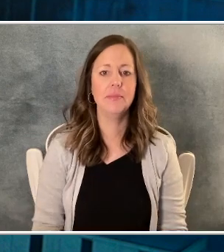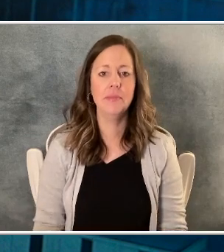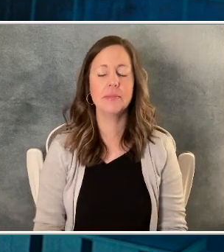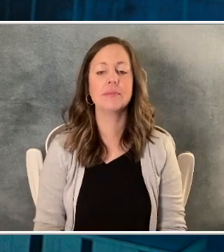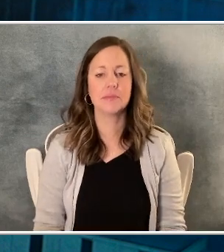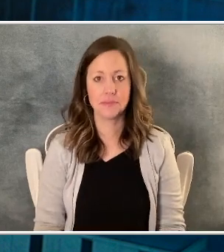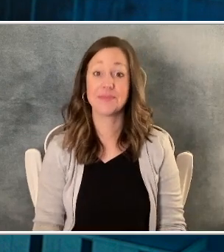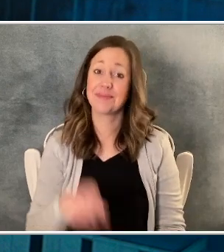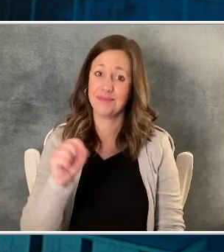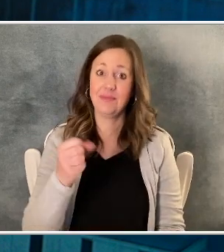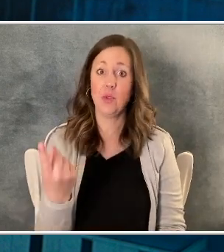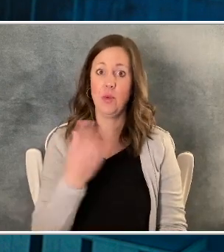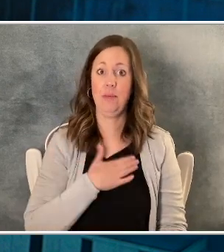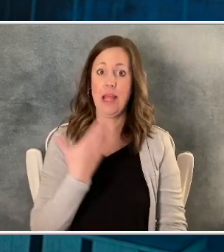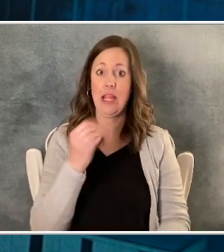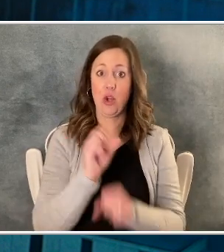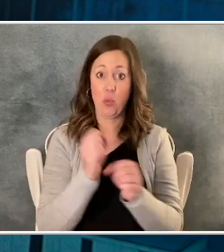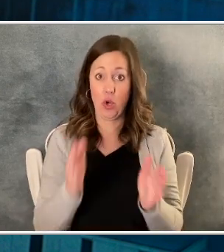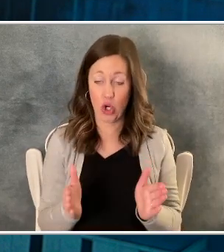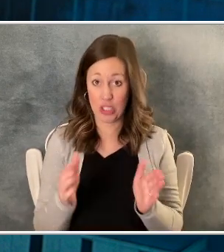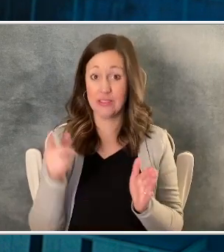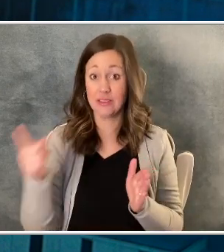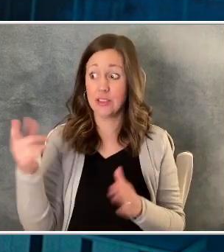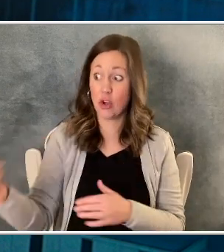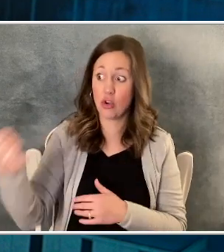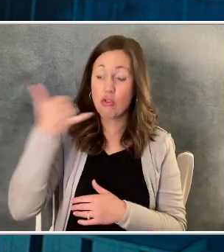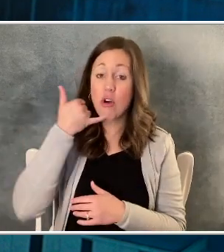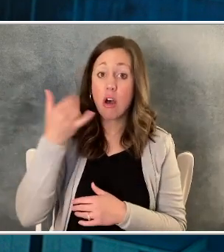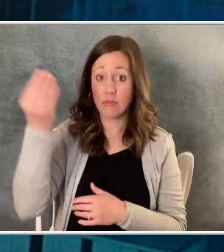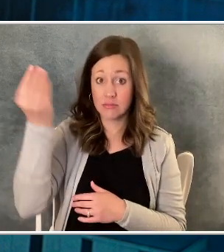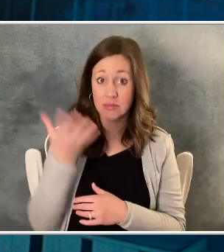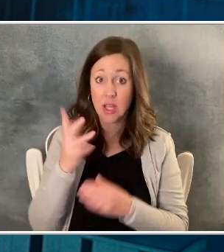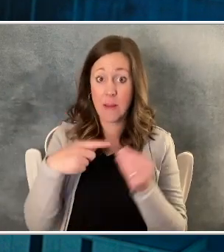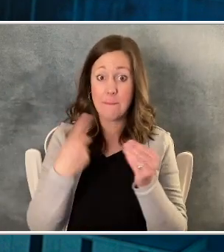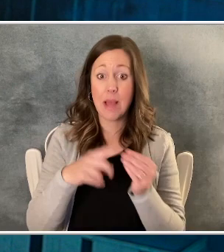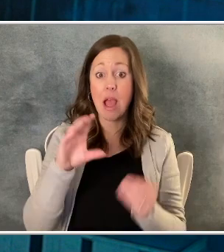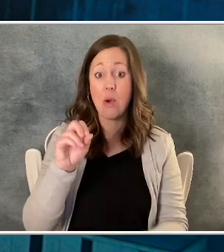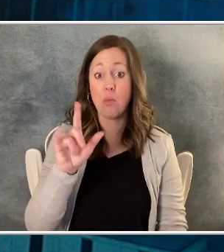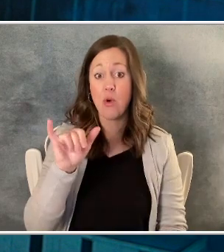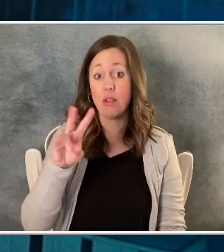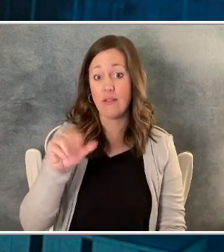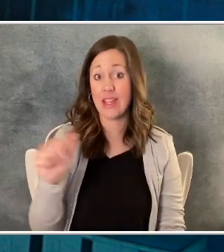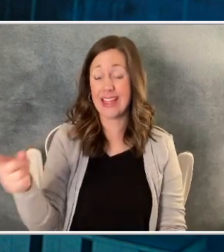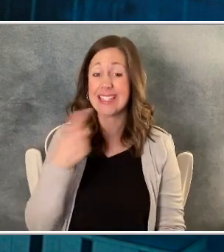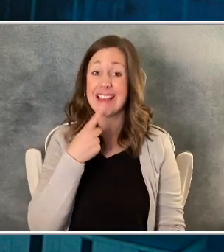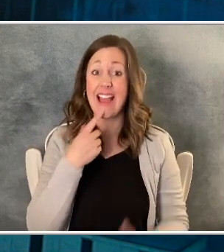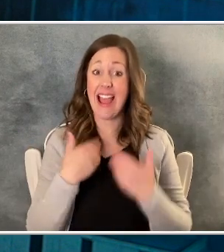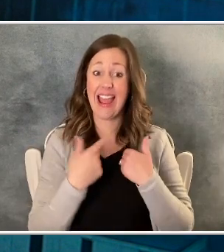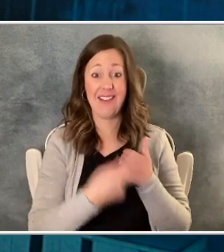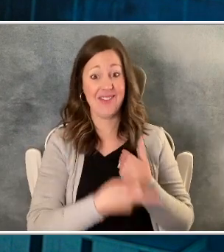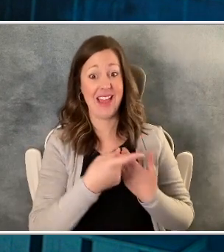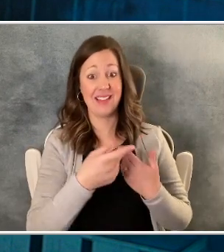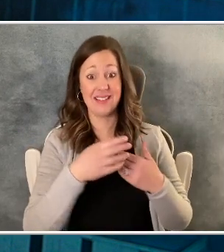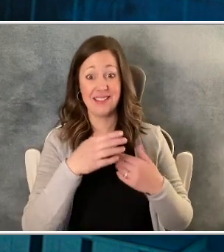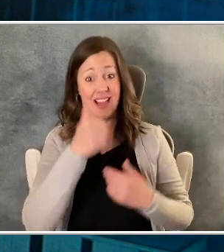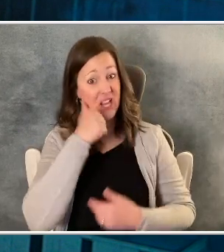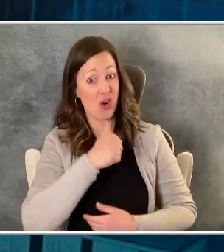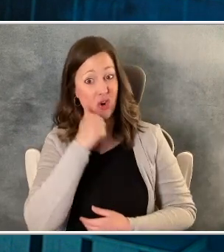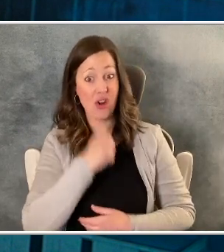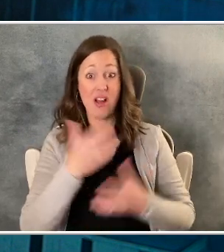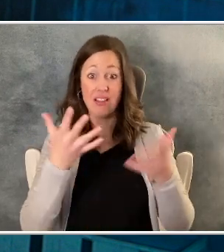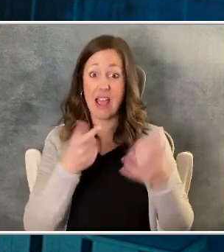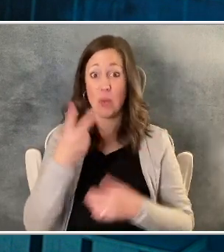my colleagues at Children's Mercy. He called me on my cell phone and he says, I've got this little girl, I'd like you to see her. And I said, absolutely, I'd be glad to see her